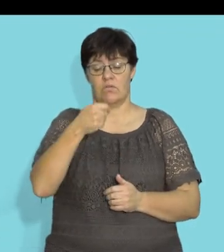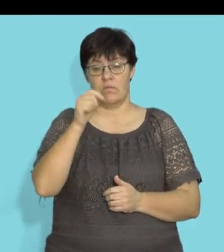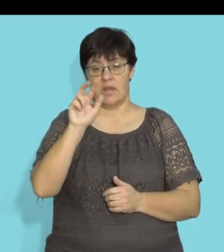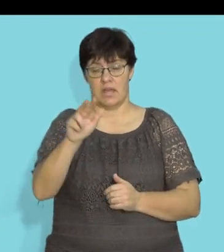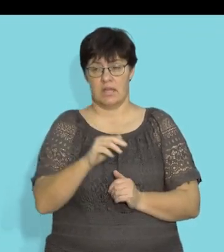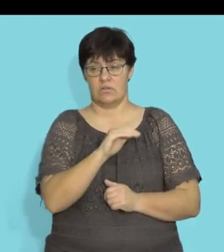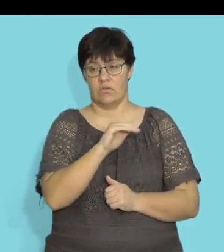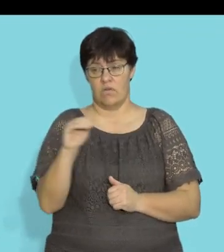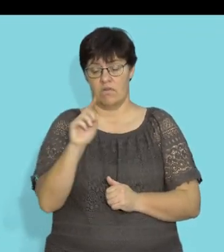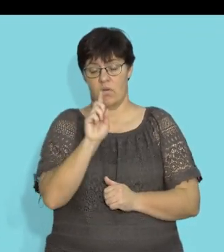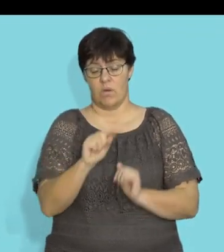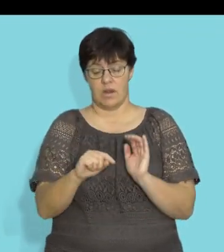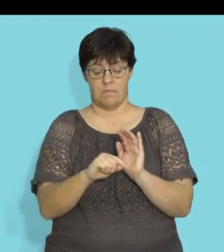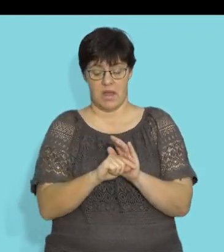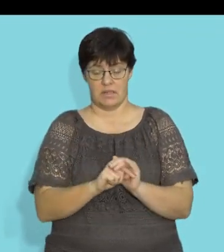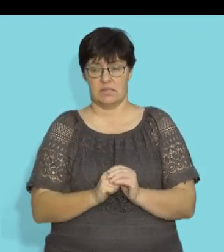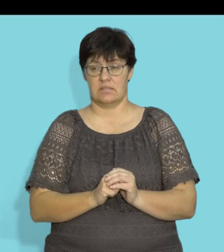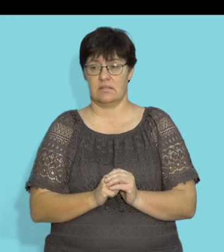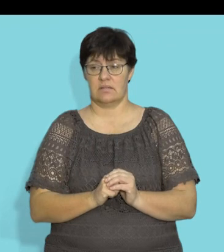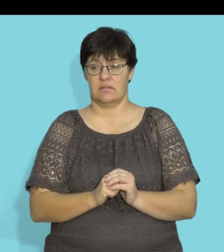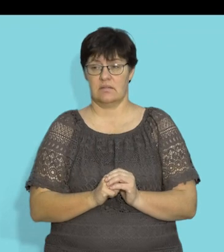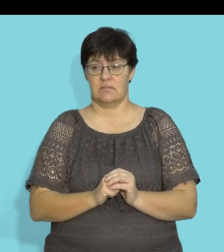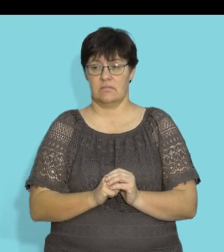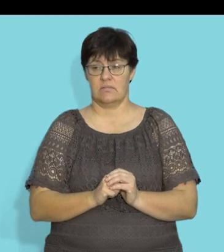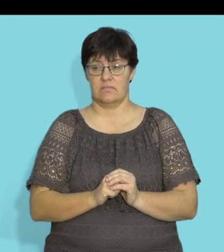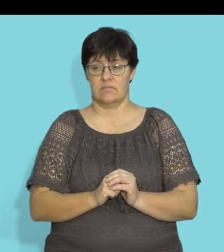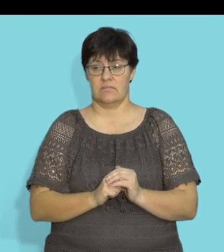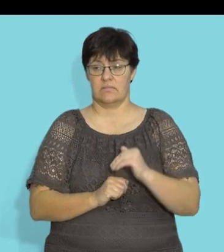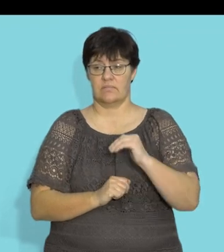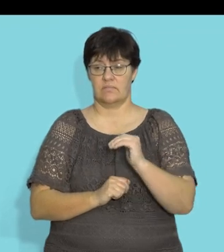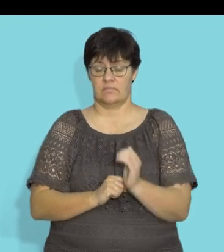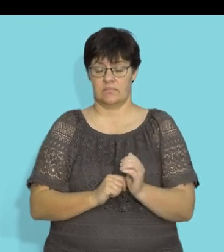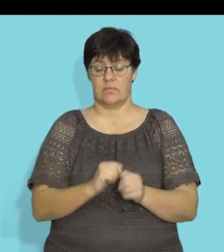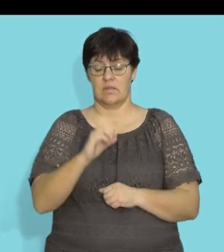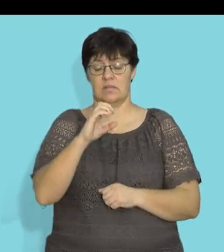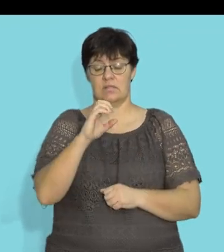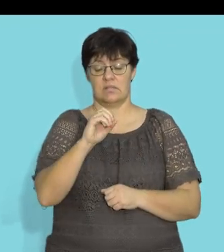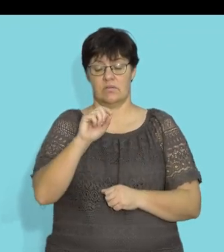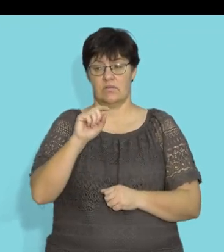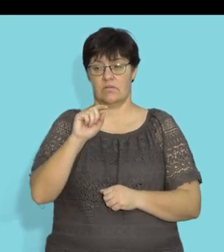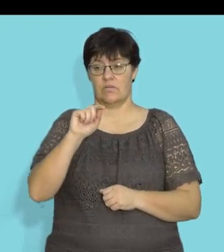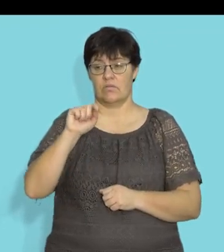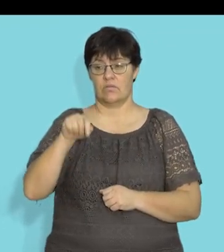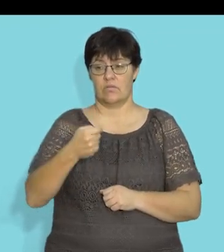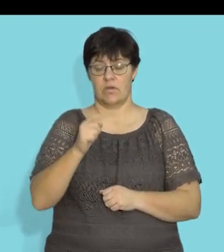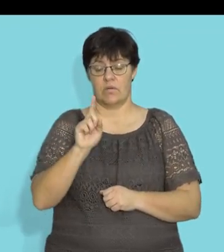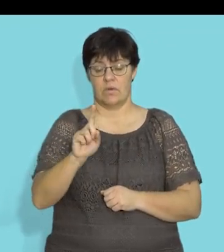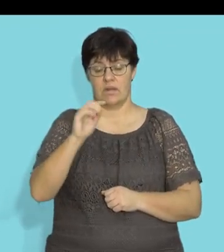to 0,8. I'm then going to put this over 1 minus my ratio, which is